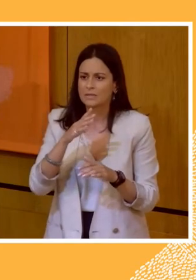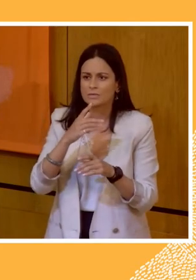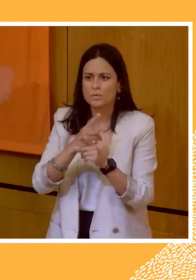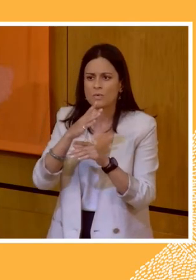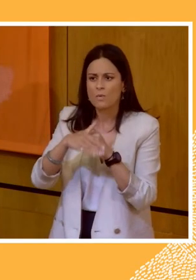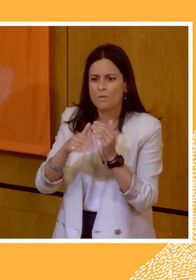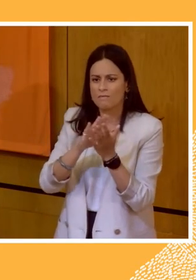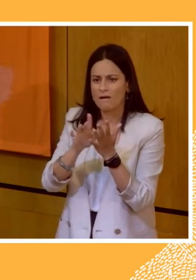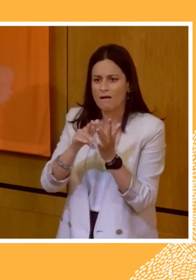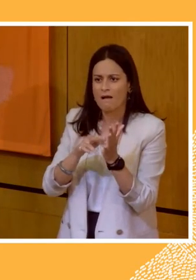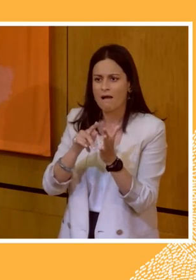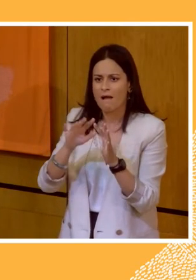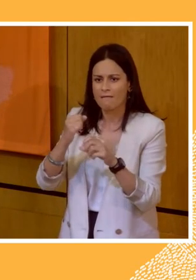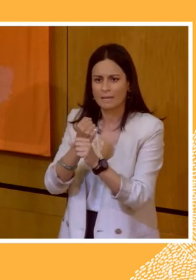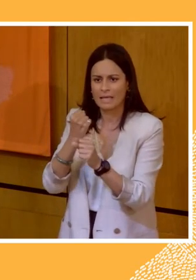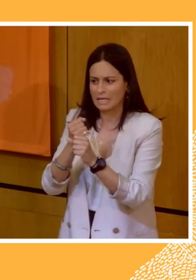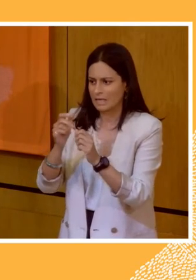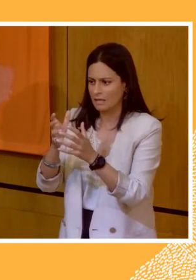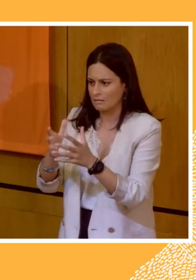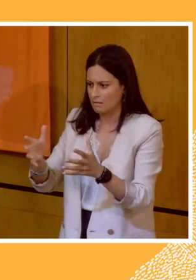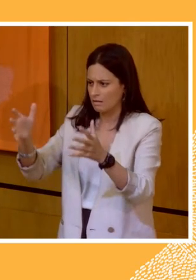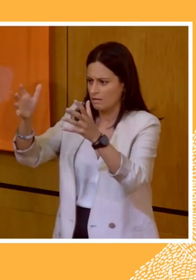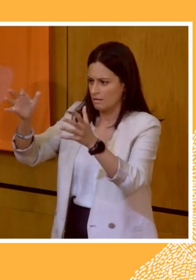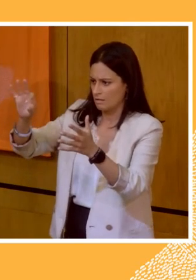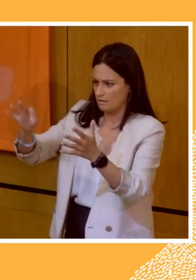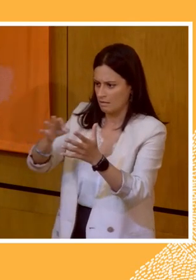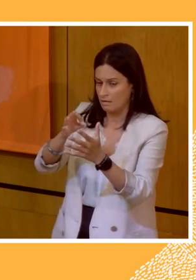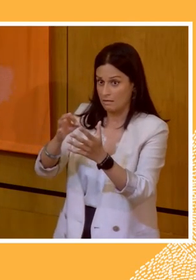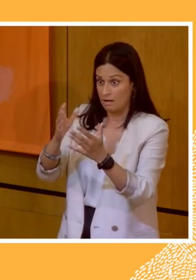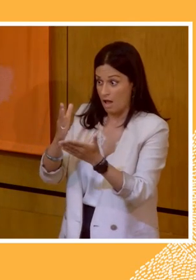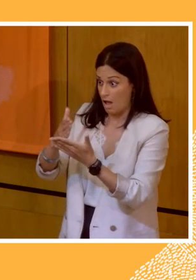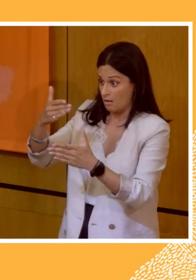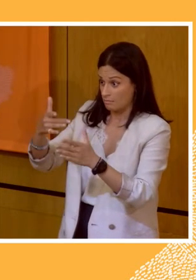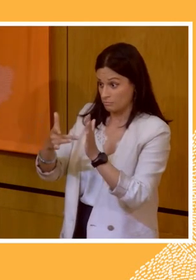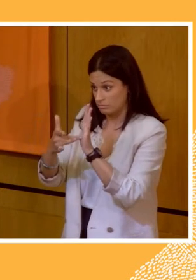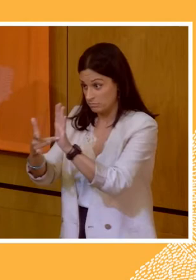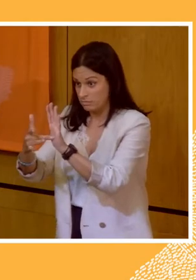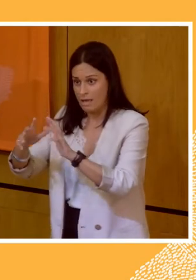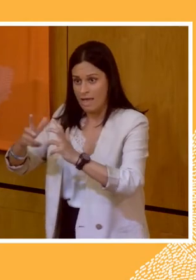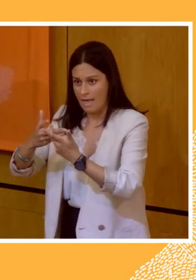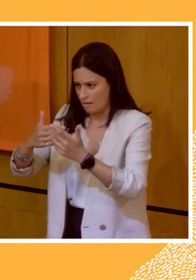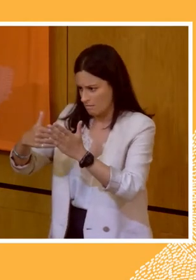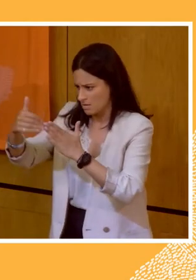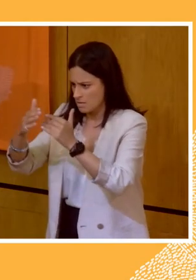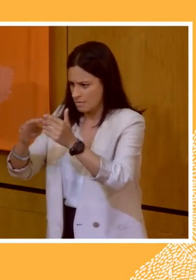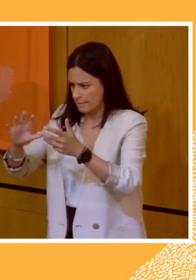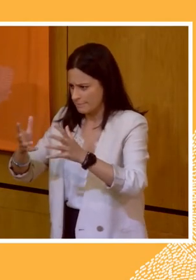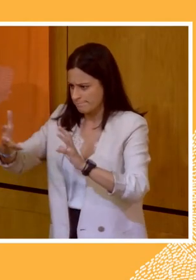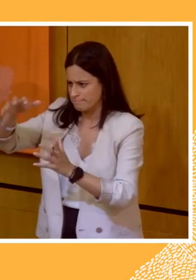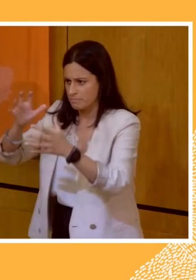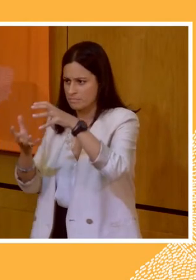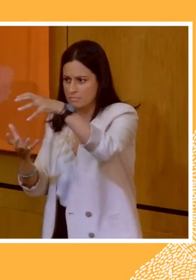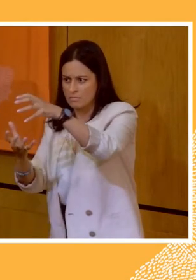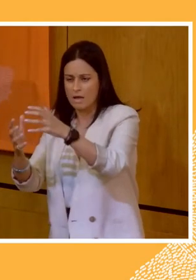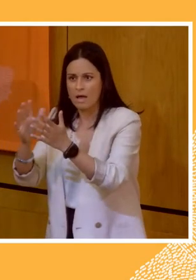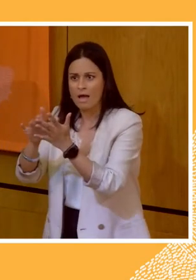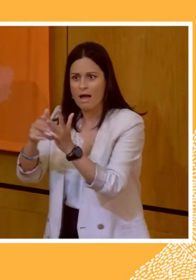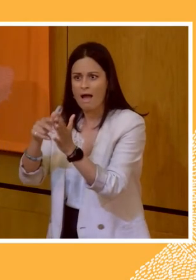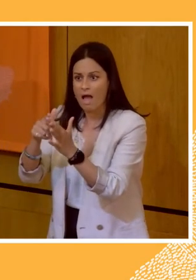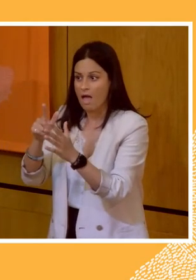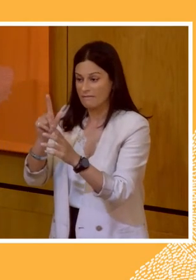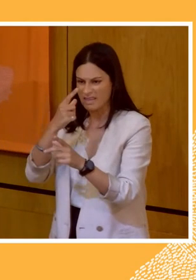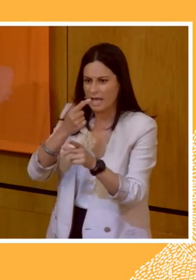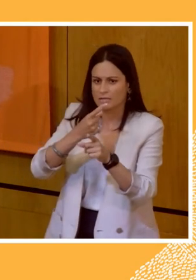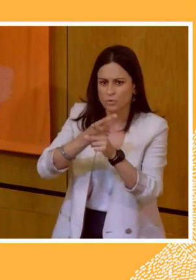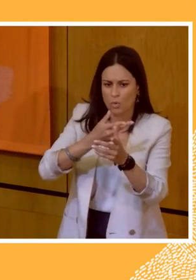making process and the act of demonstrating how to build a hive as opposed to talking about that. And